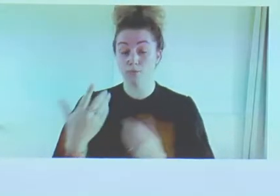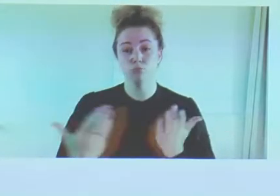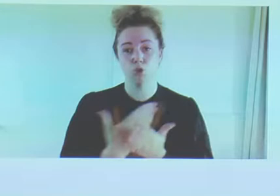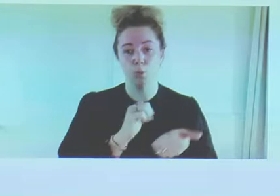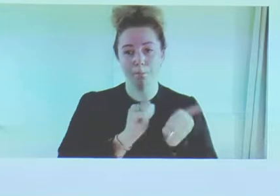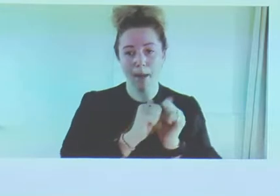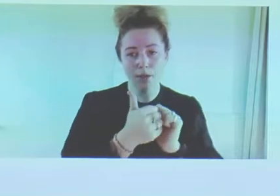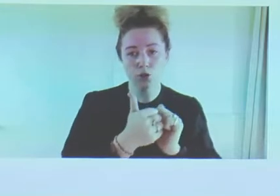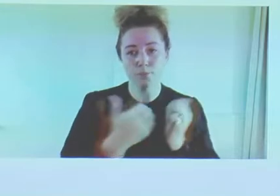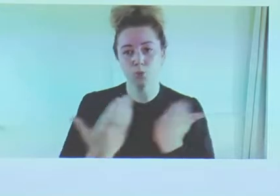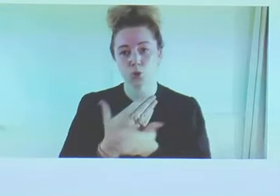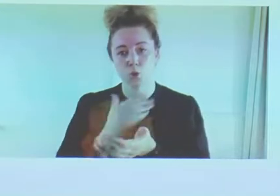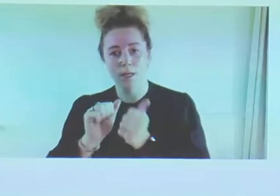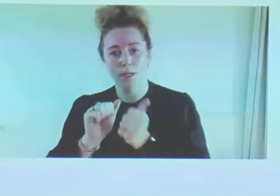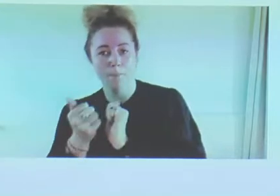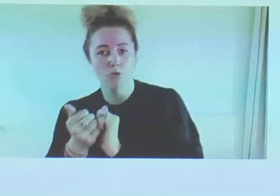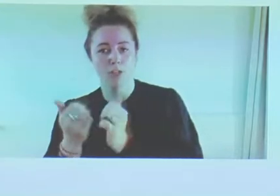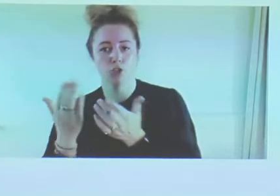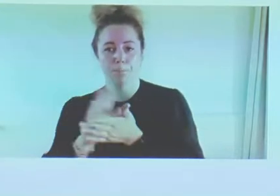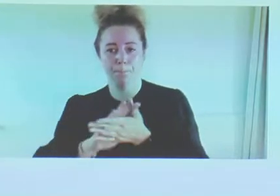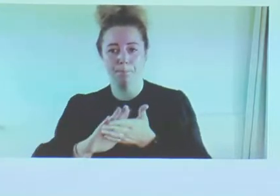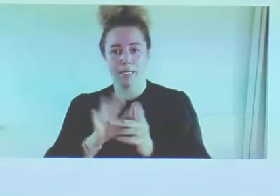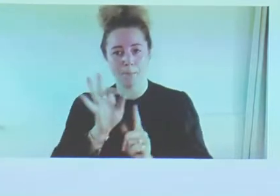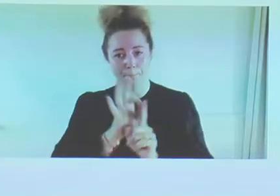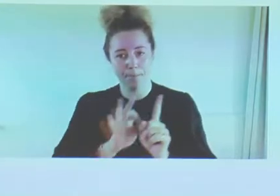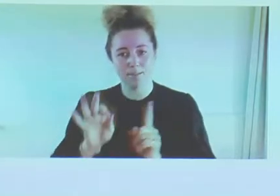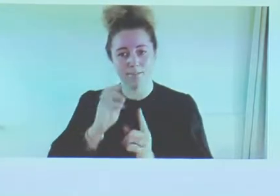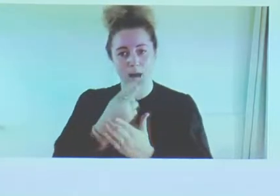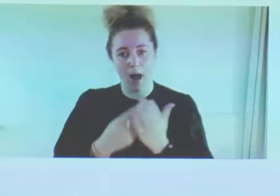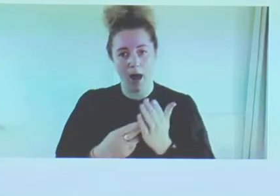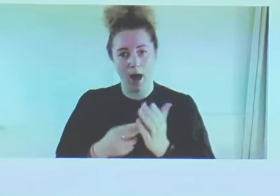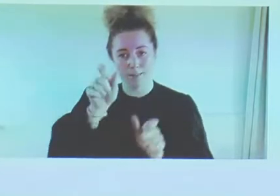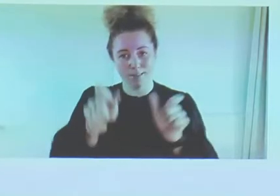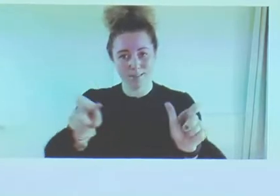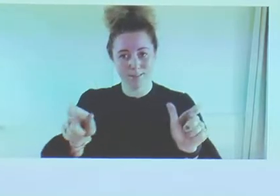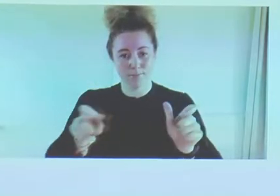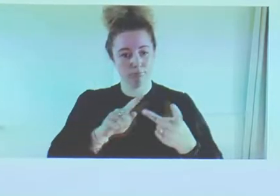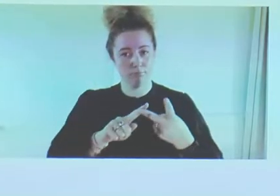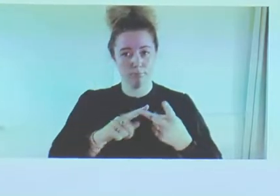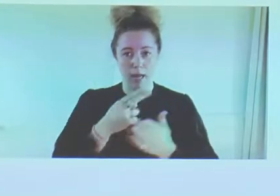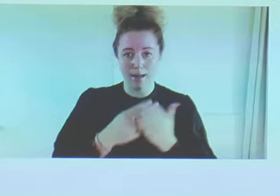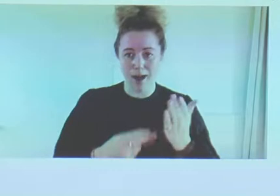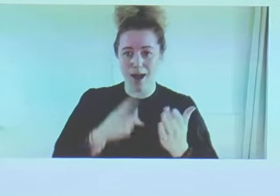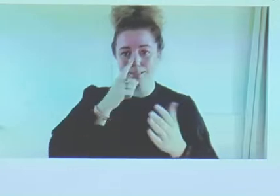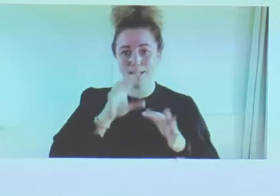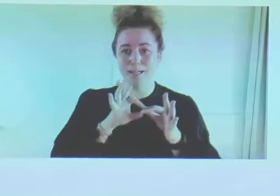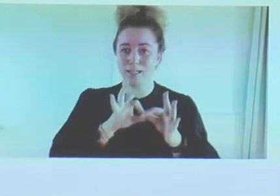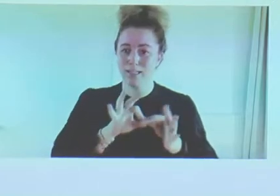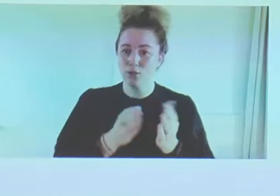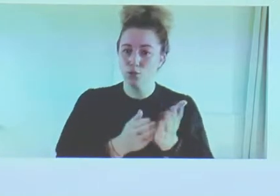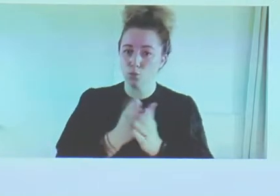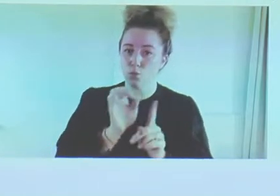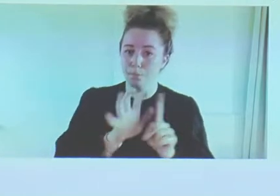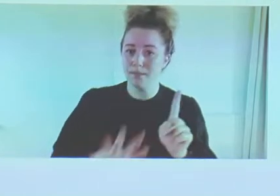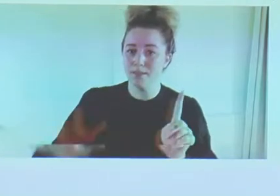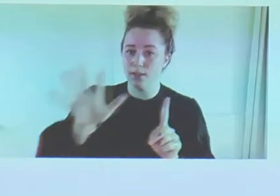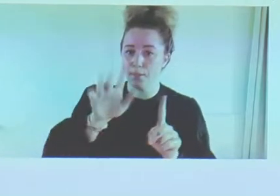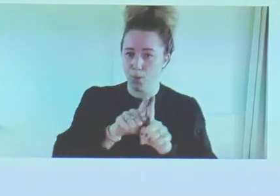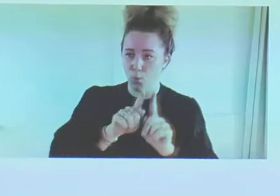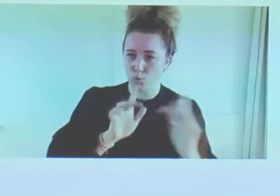and collaborations are enabling our Pacifica artists and arts to connect across the Pacific and Beyond